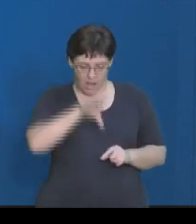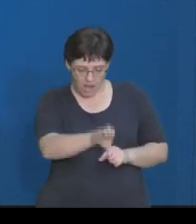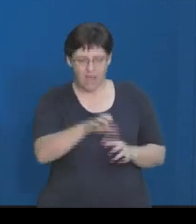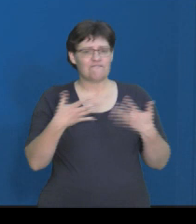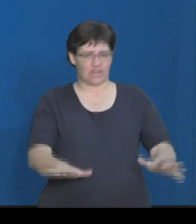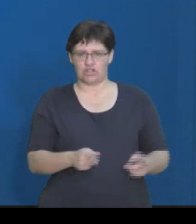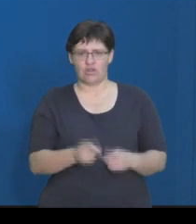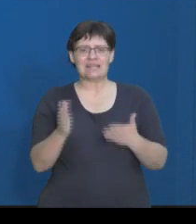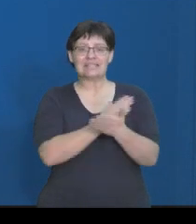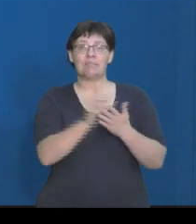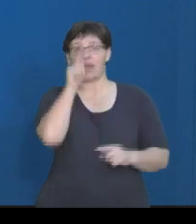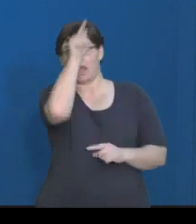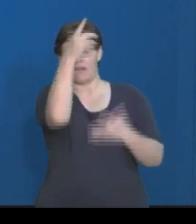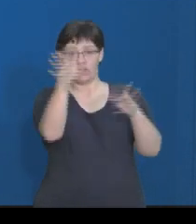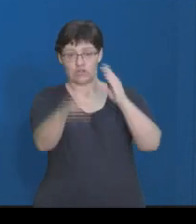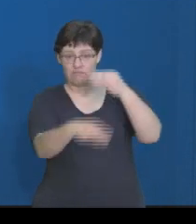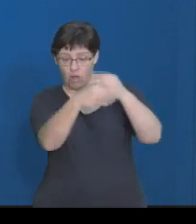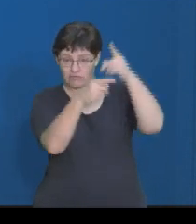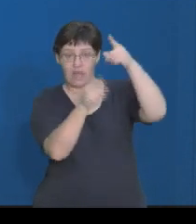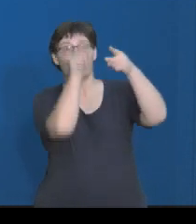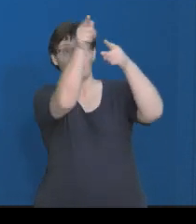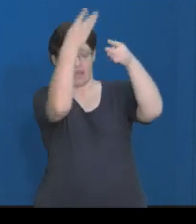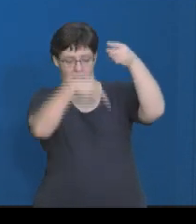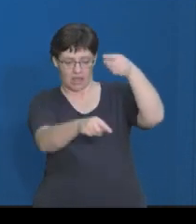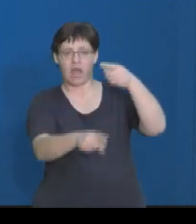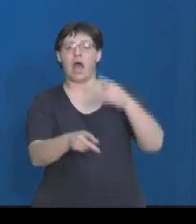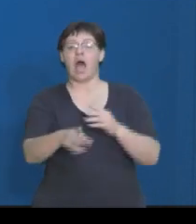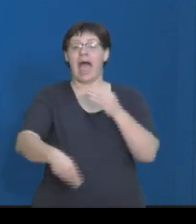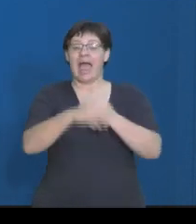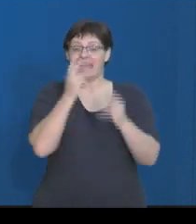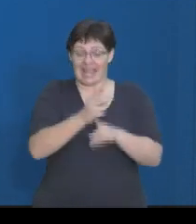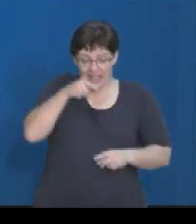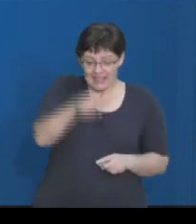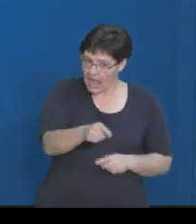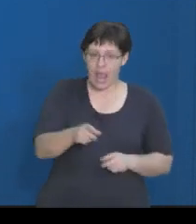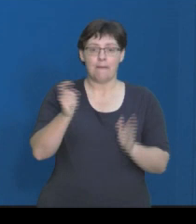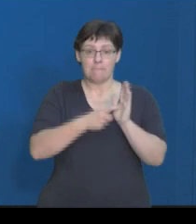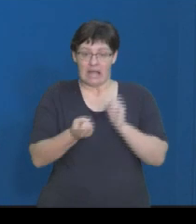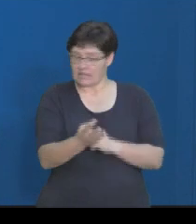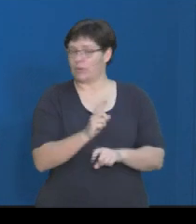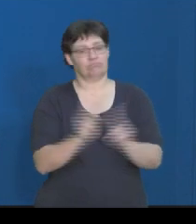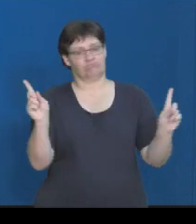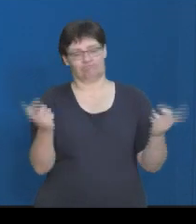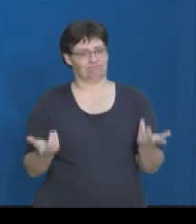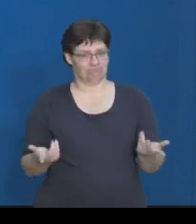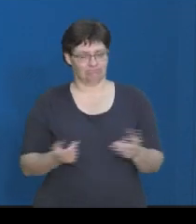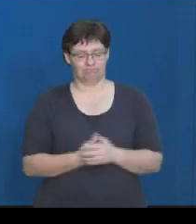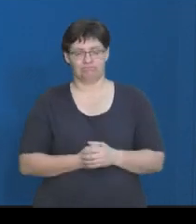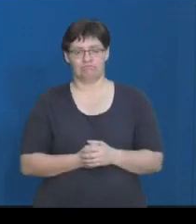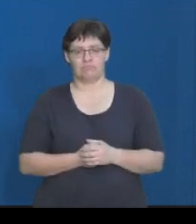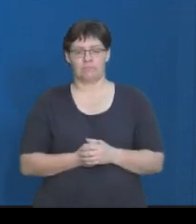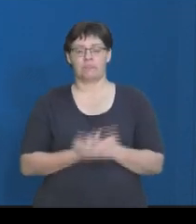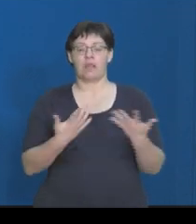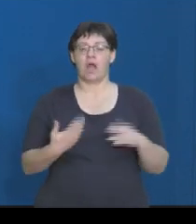already tackled something in the introduction, you are not going to earn marks if you repeat it again in the main body.